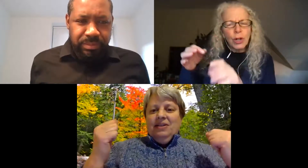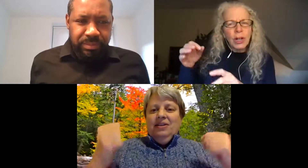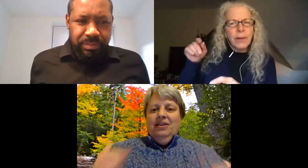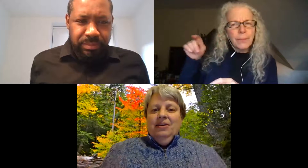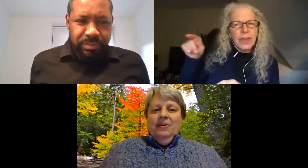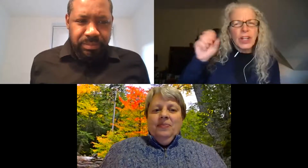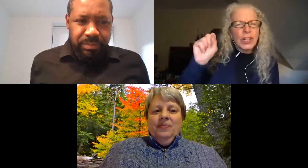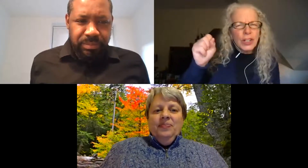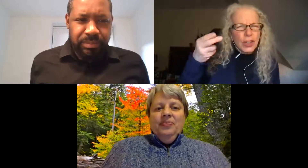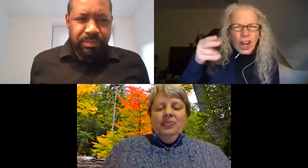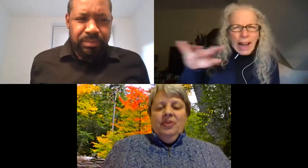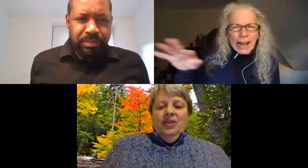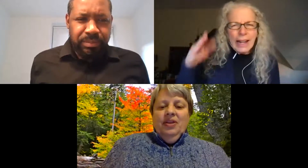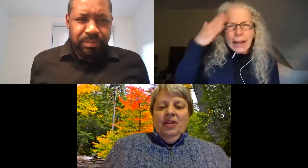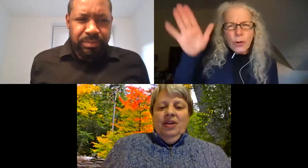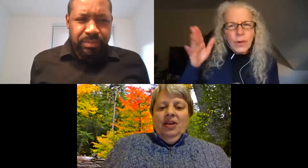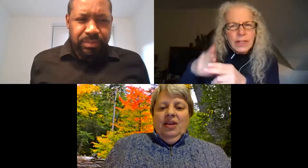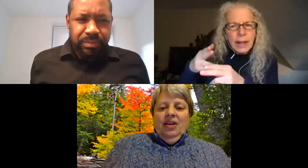ask.